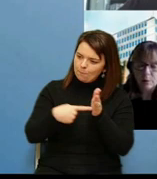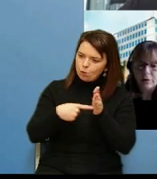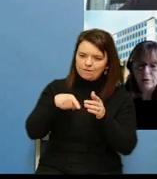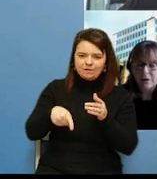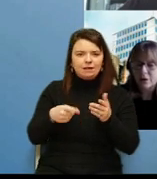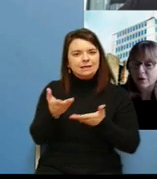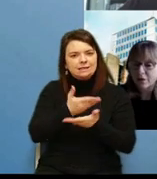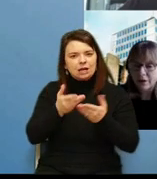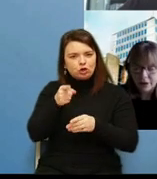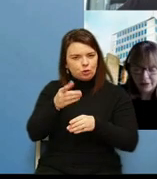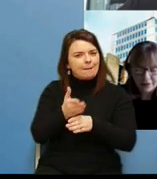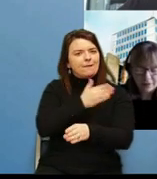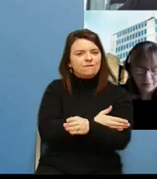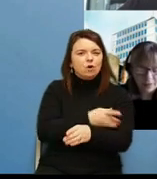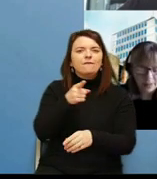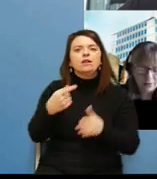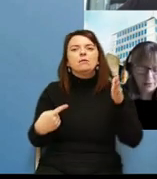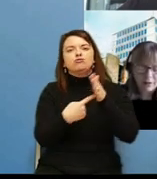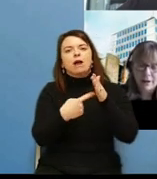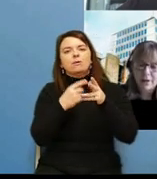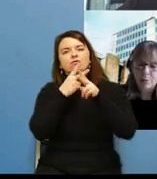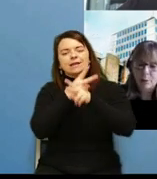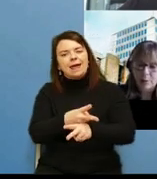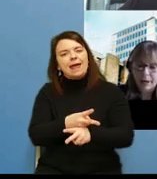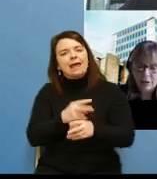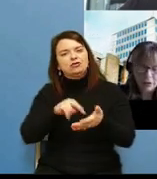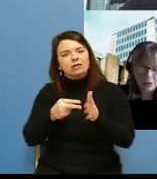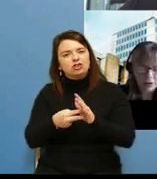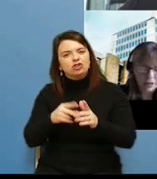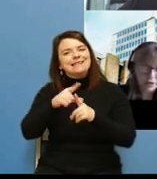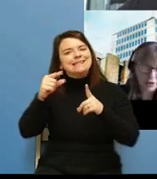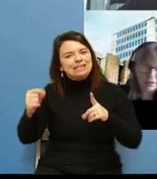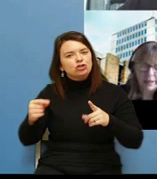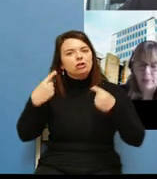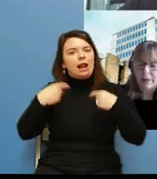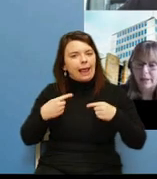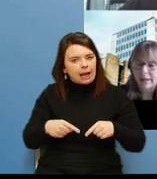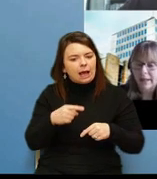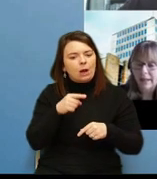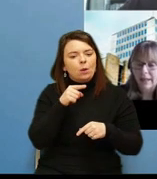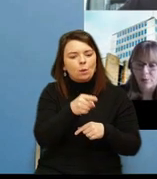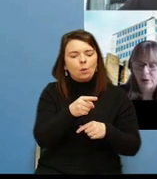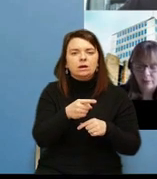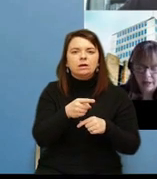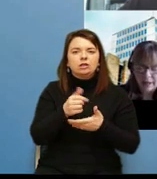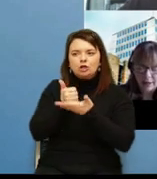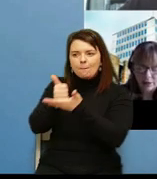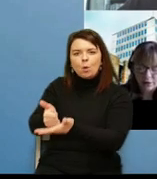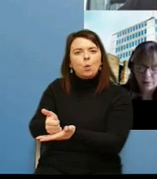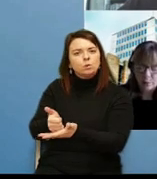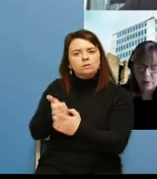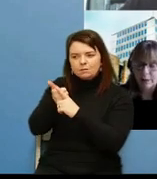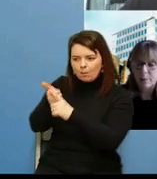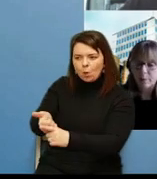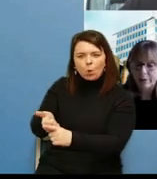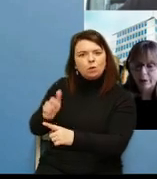particularly in support of the discussion that you've had earlier in this meeting around the primary care strategy, digital enabling primary care, and